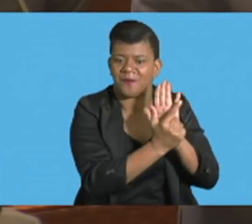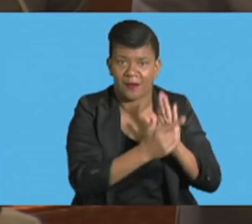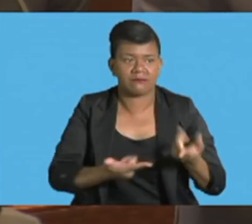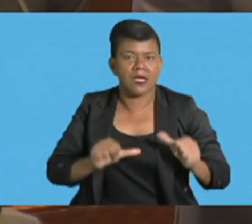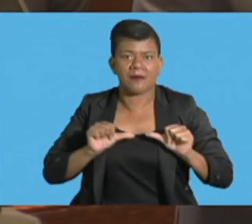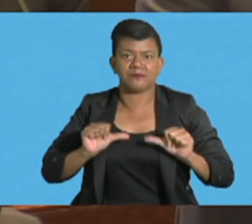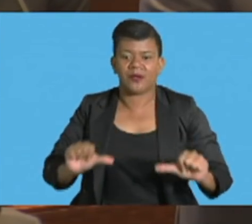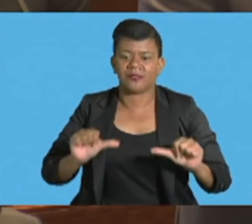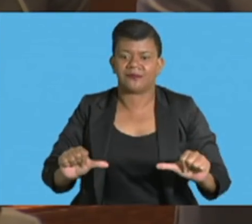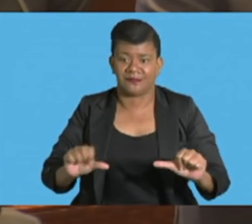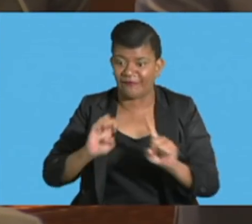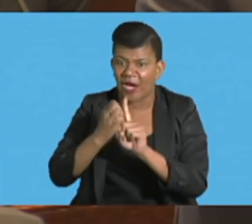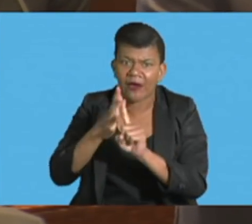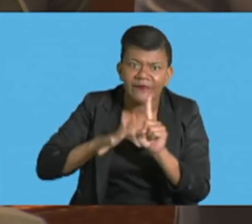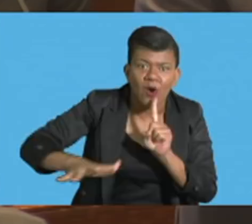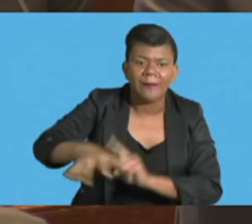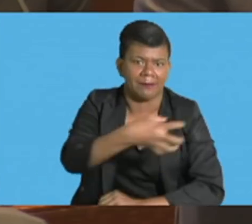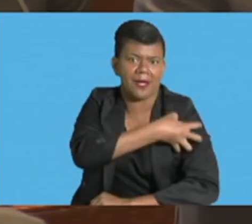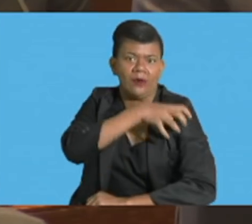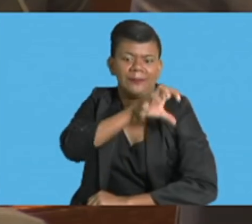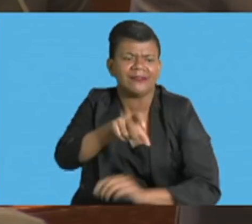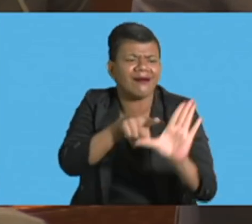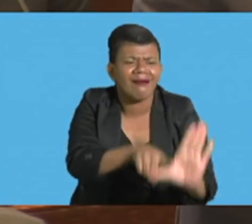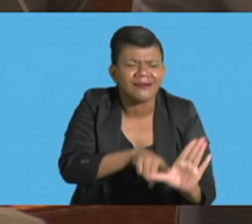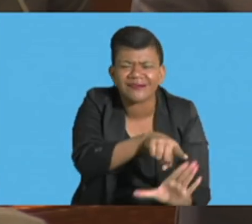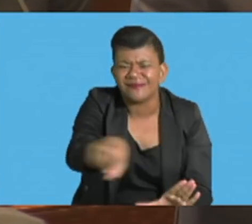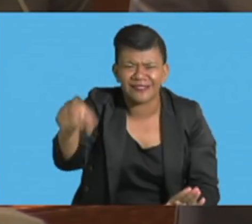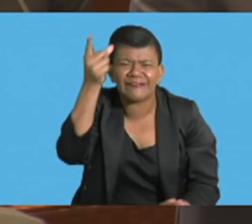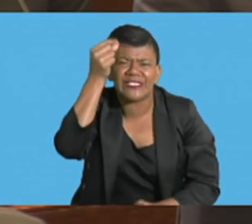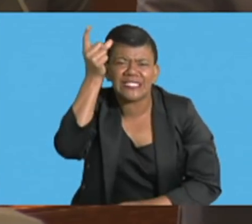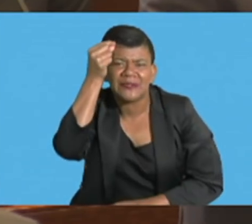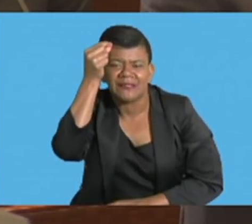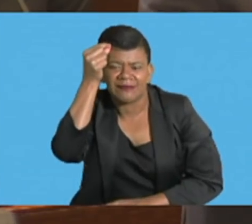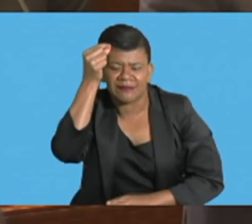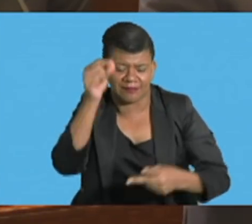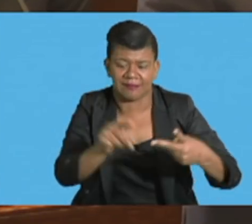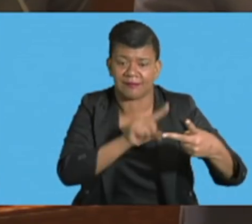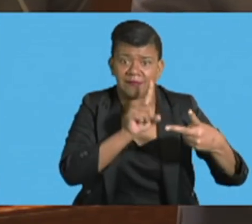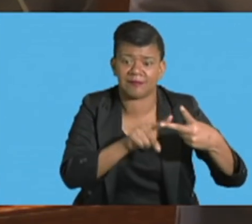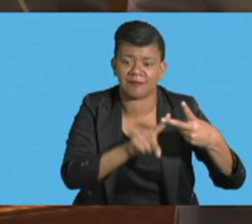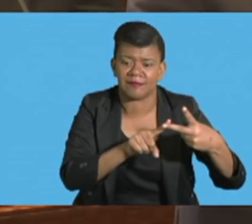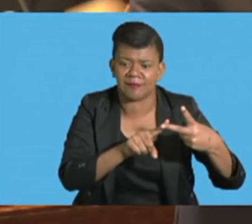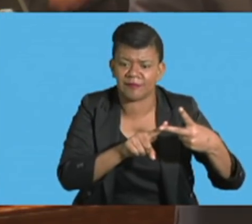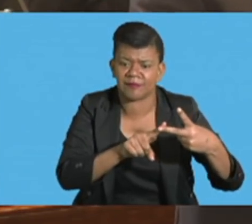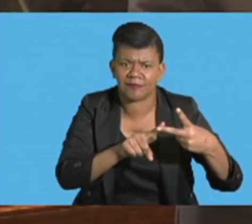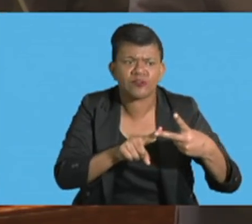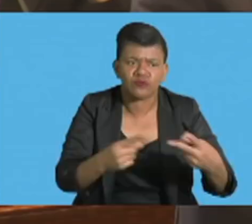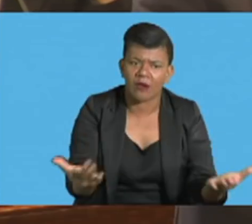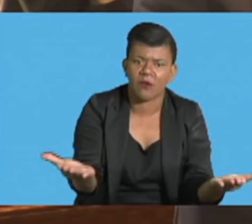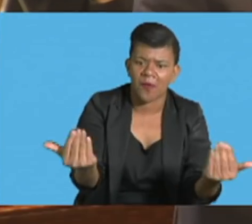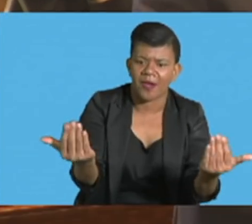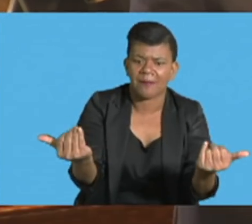young Fijians, not freebies, empowering young Fijians, embracing technology and